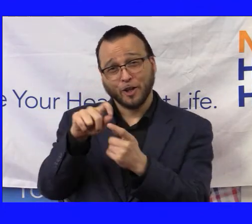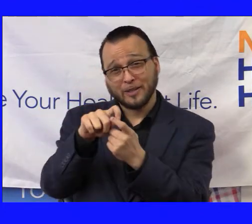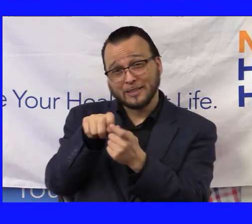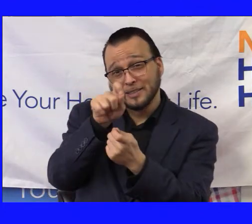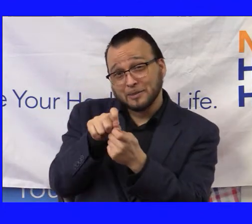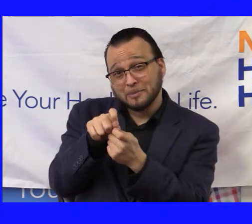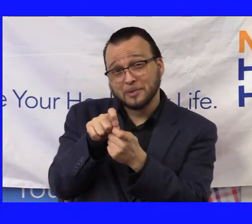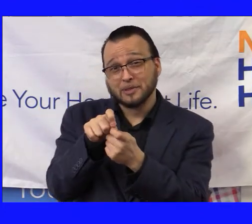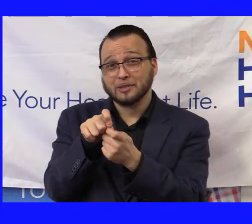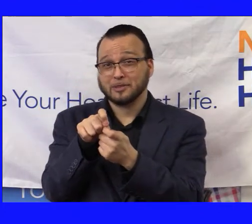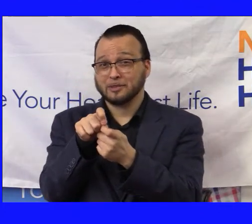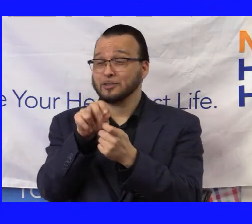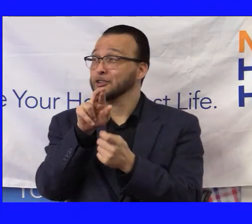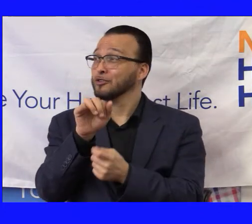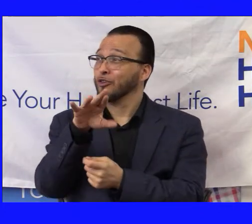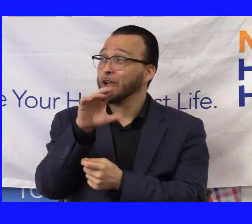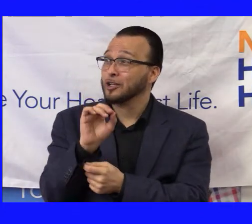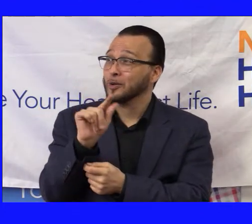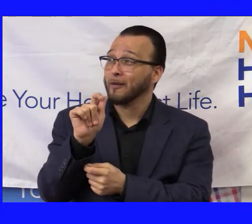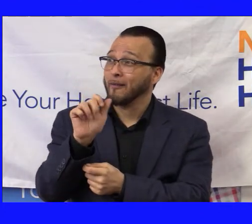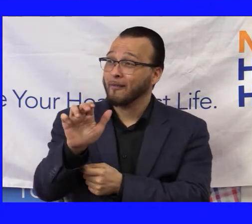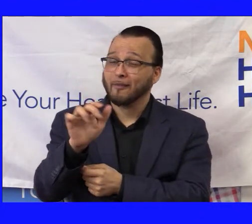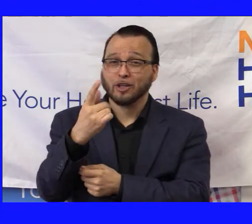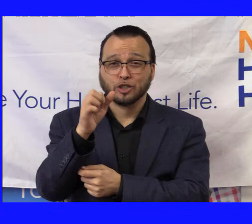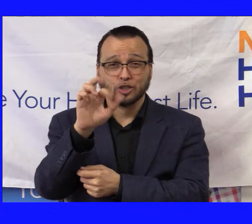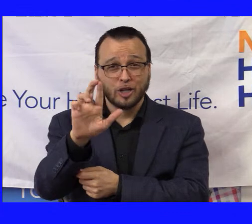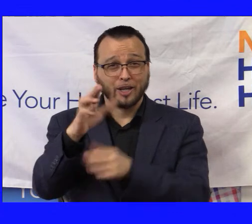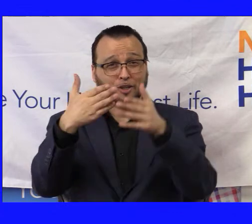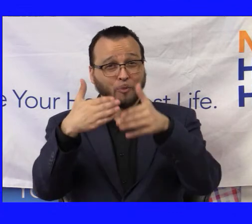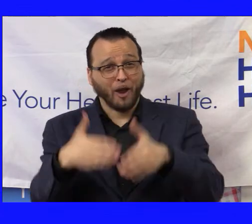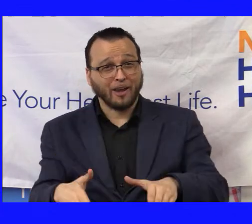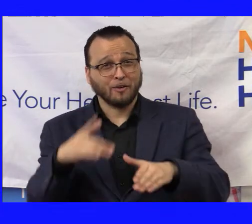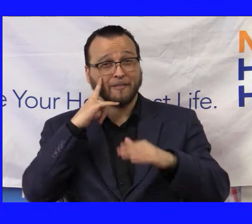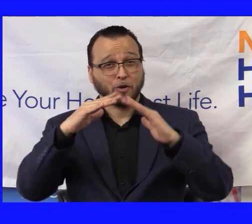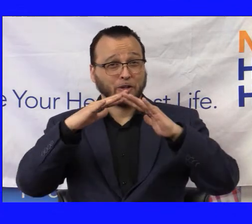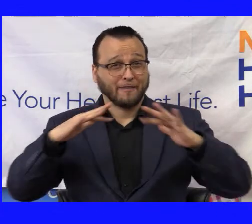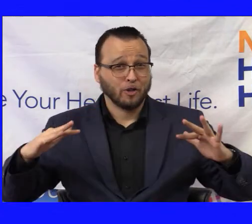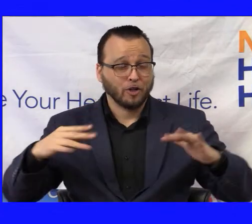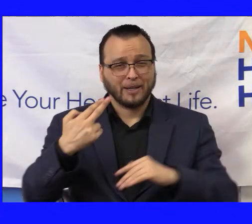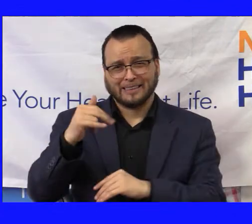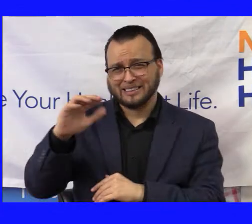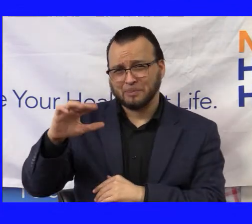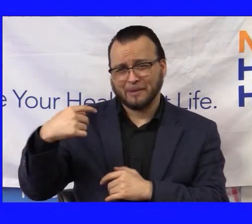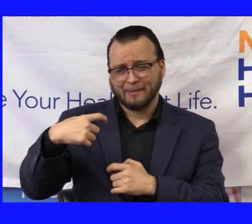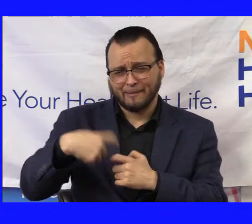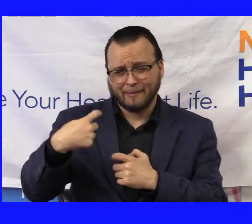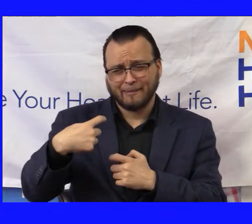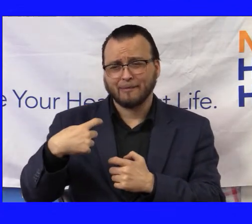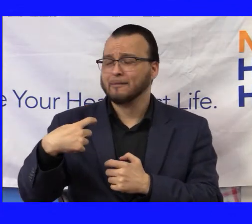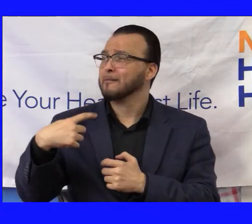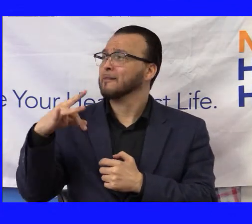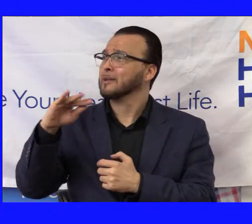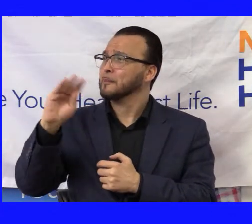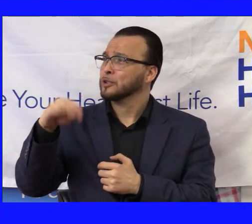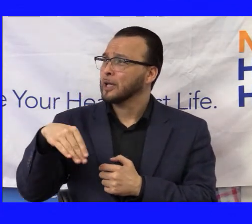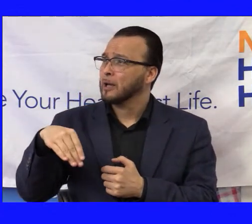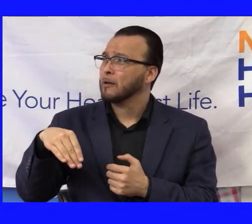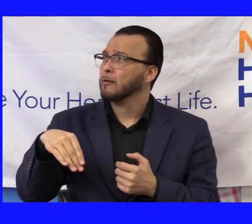racial, ethnic, and gender breakdown of nurses. Hispanic Latino is 8%,